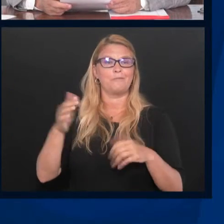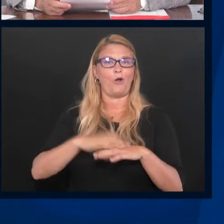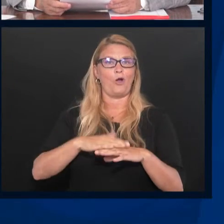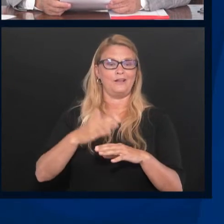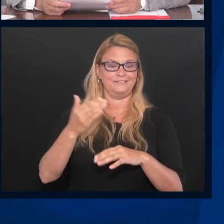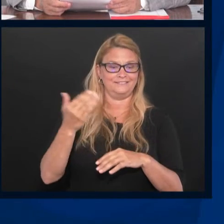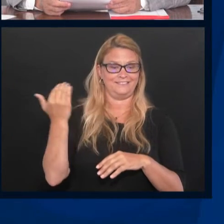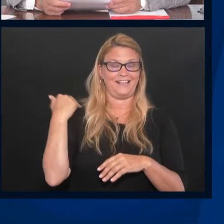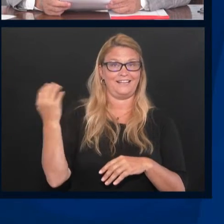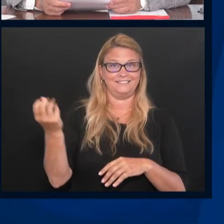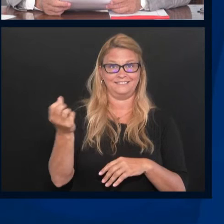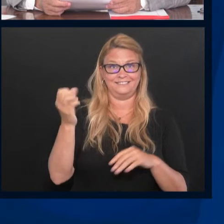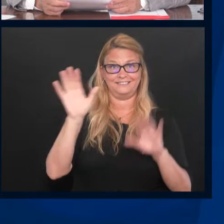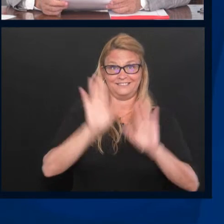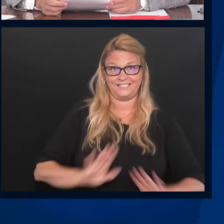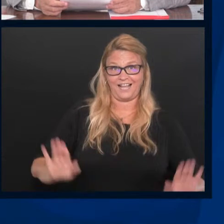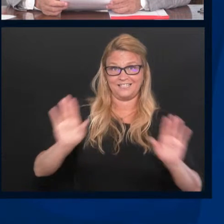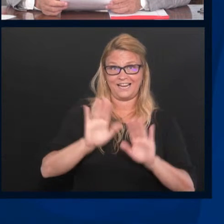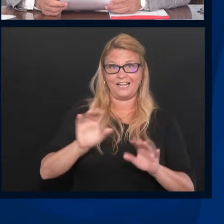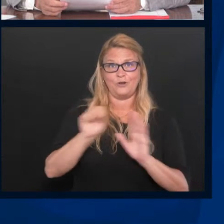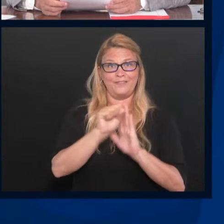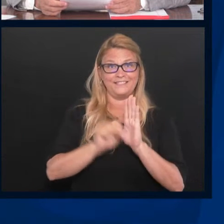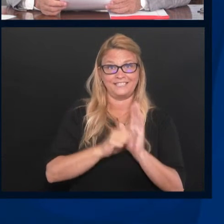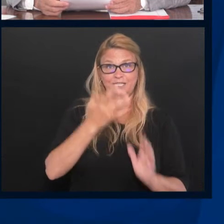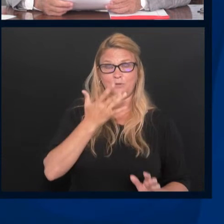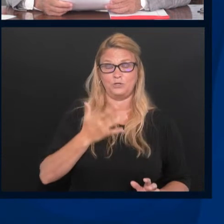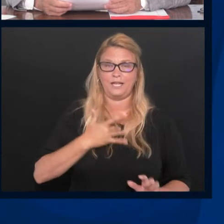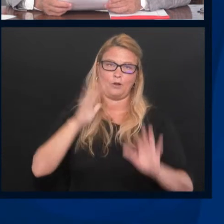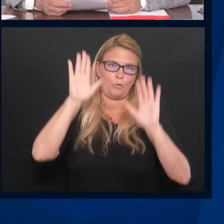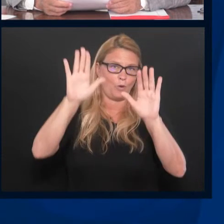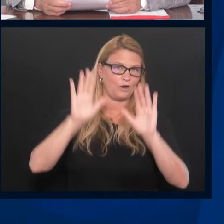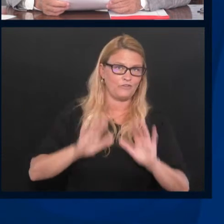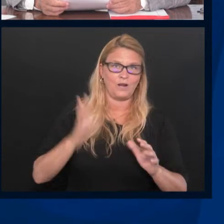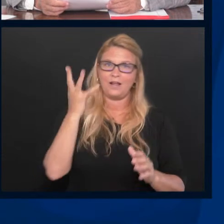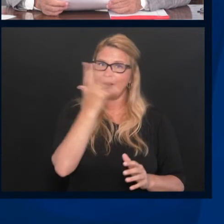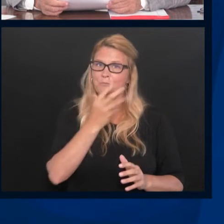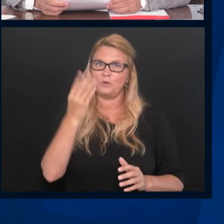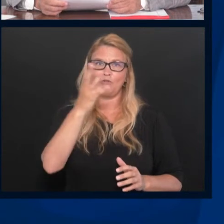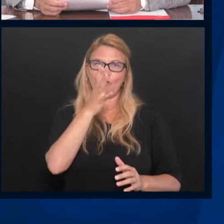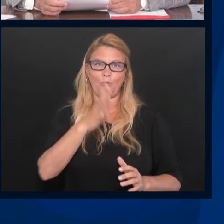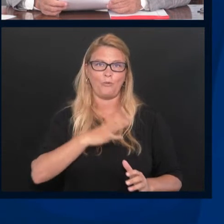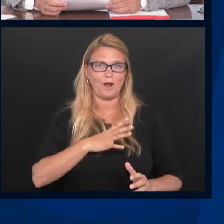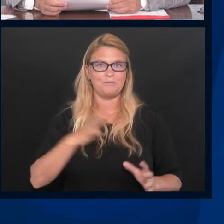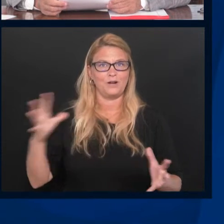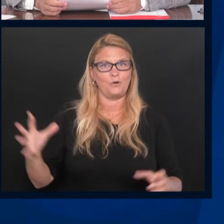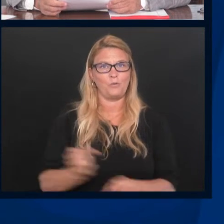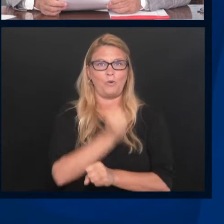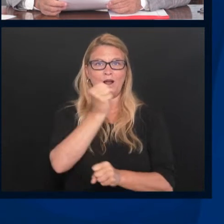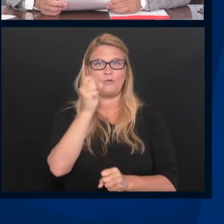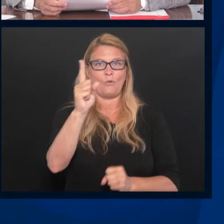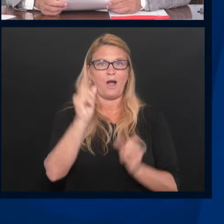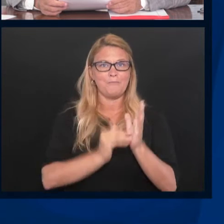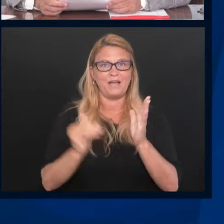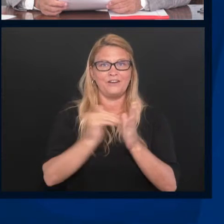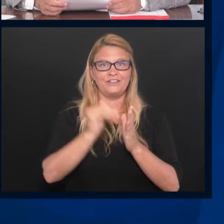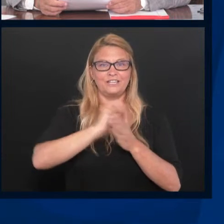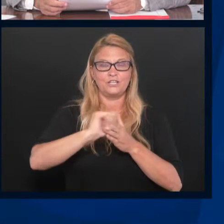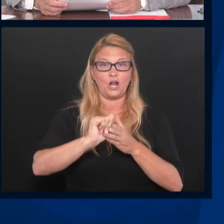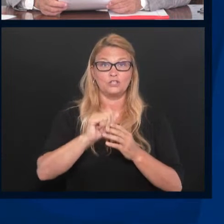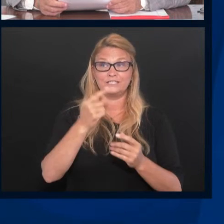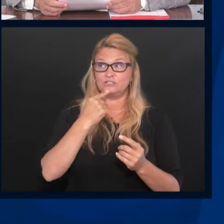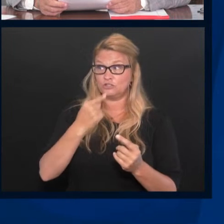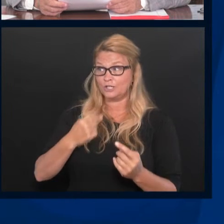our state's birthday. It was fantastic. We had a beautiful lady that ended up with $1 million, and she said to